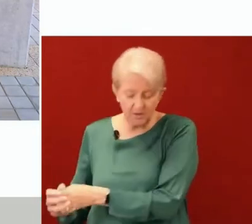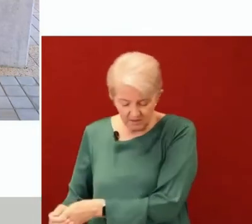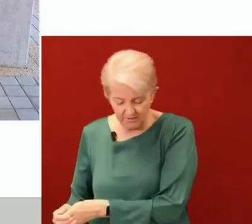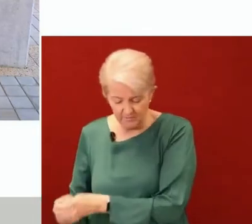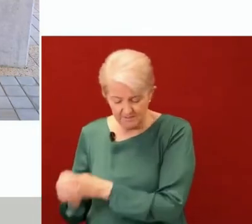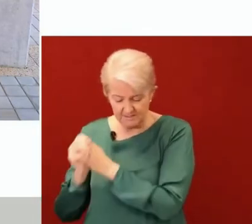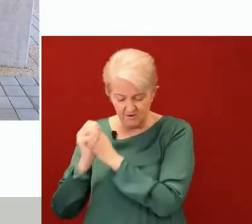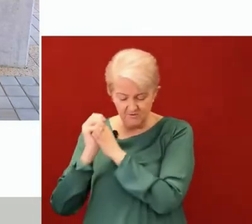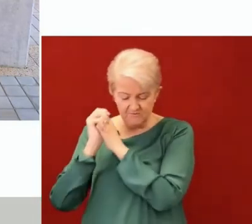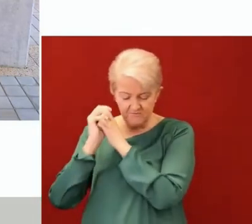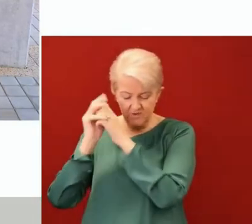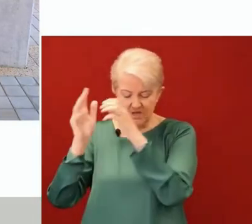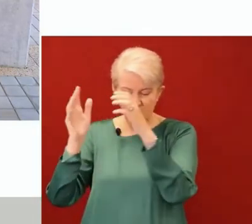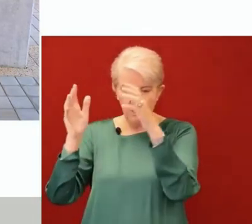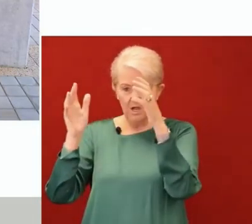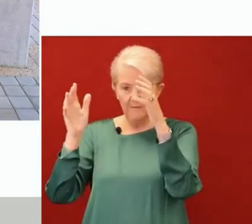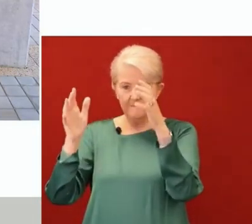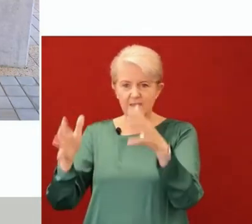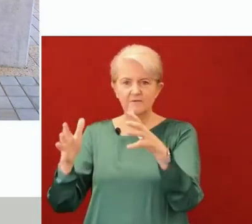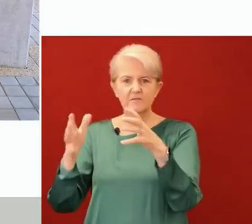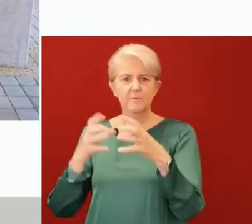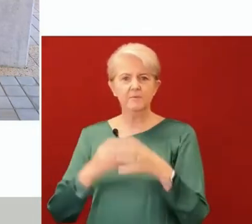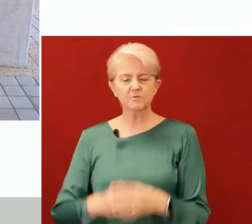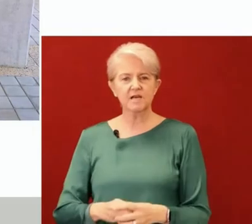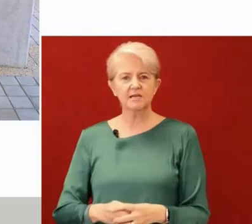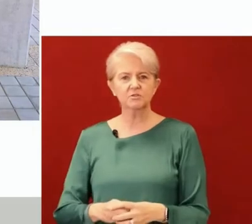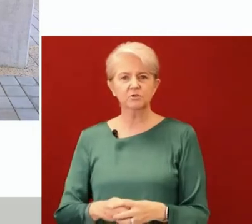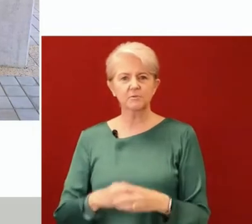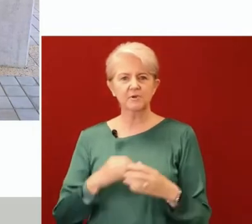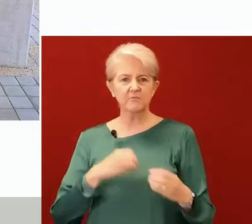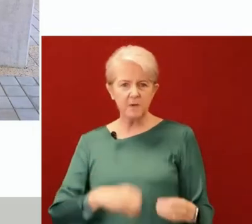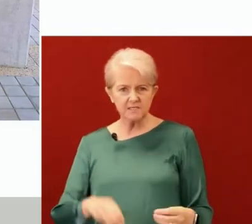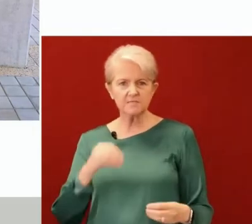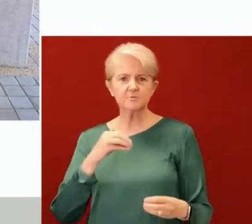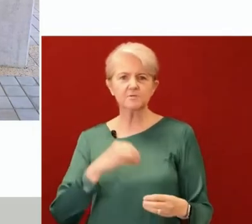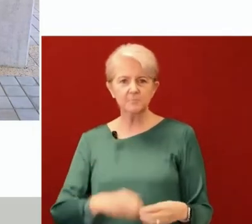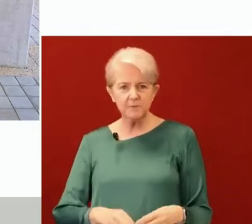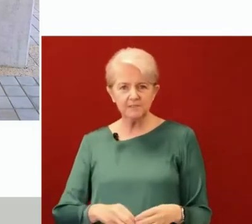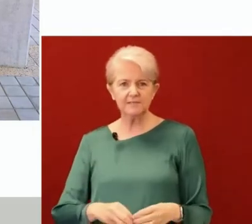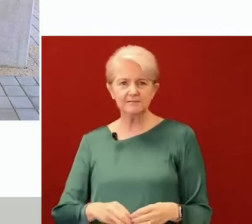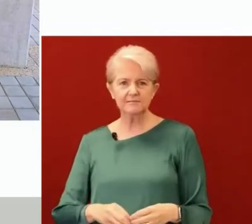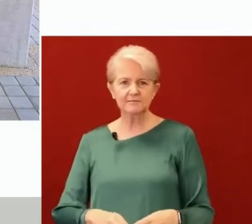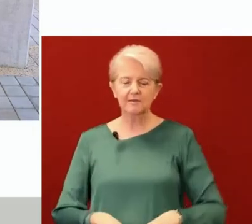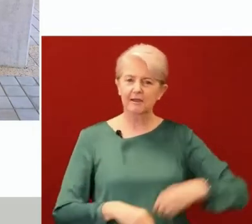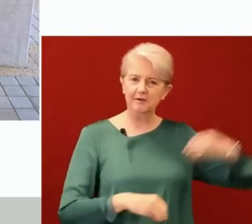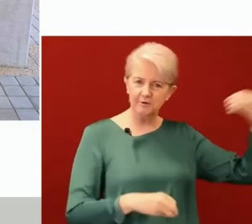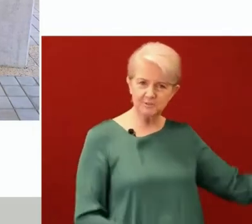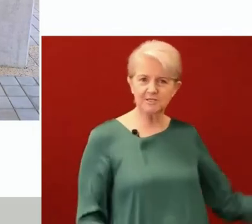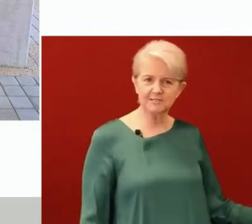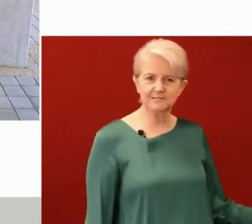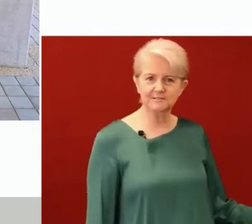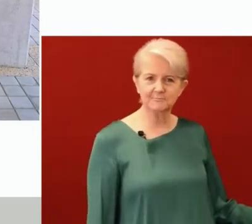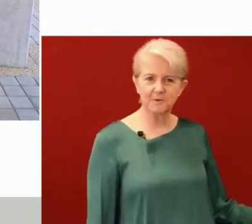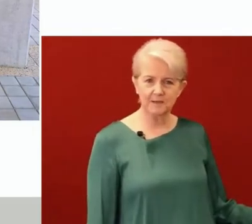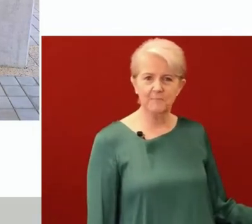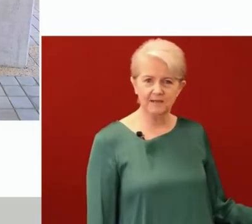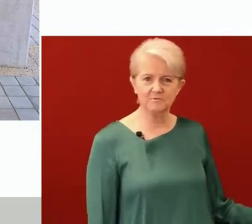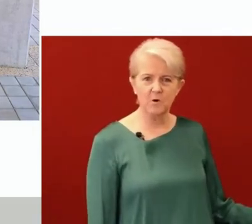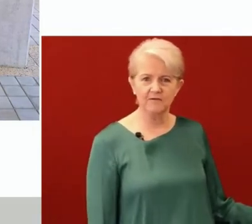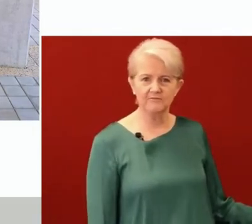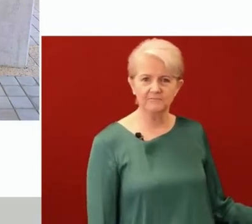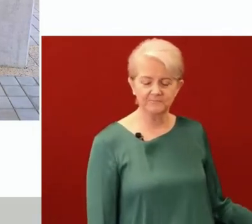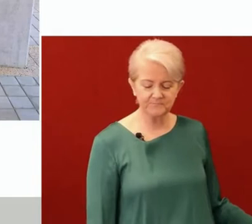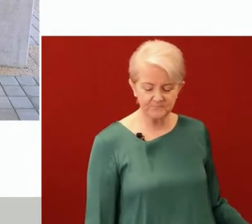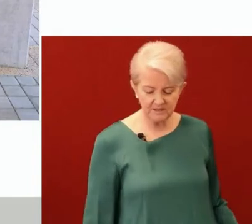putting the spotlight on myself meant that people started to look at me for my skills and abilities and not just as being